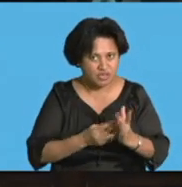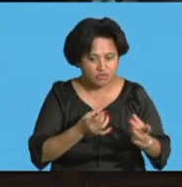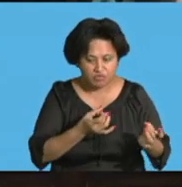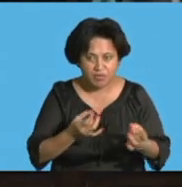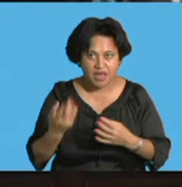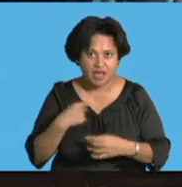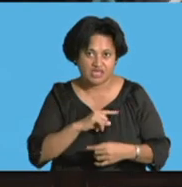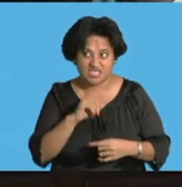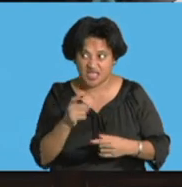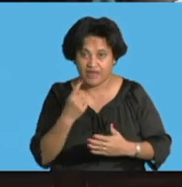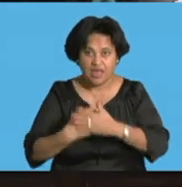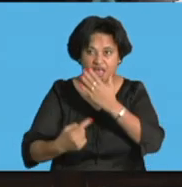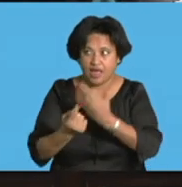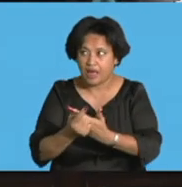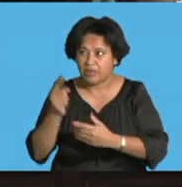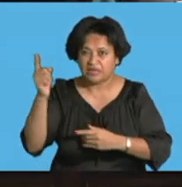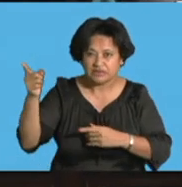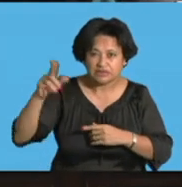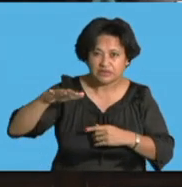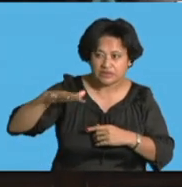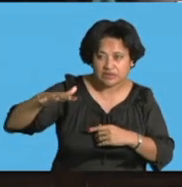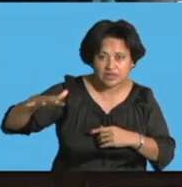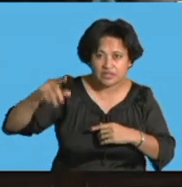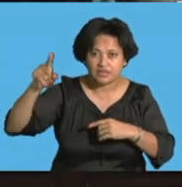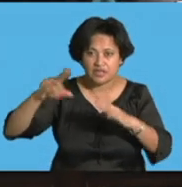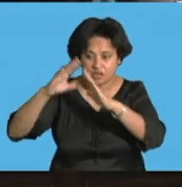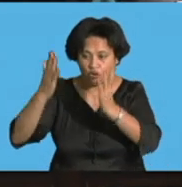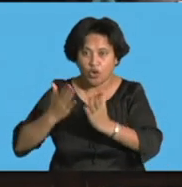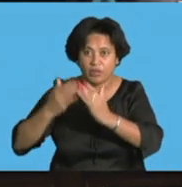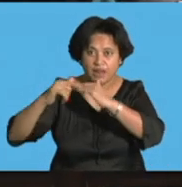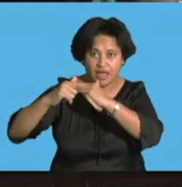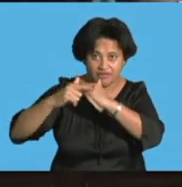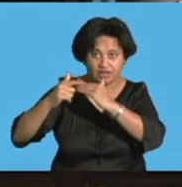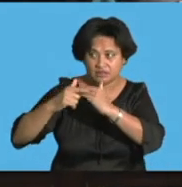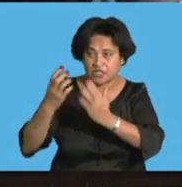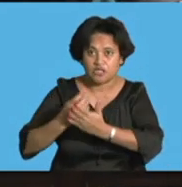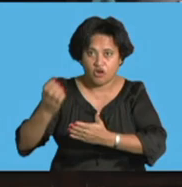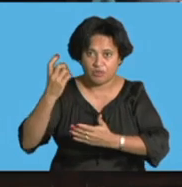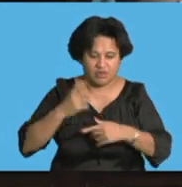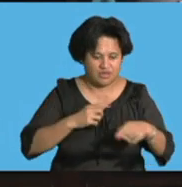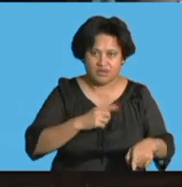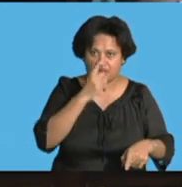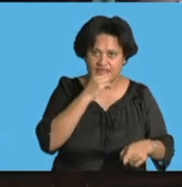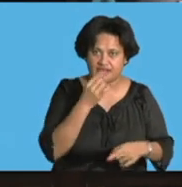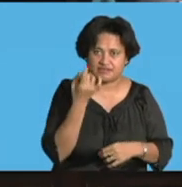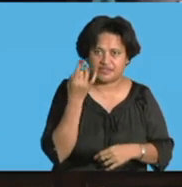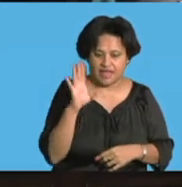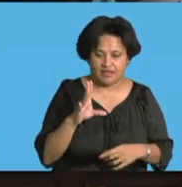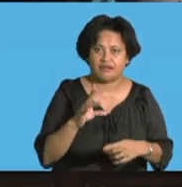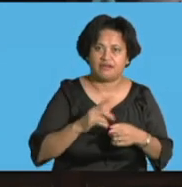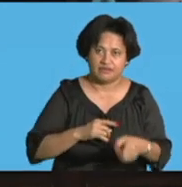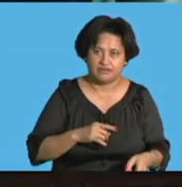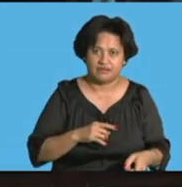an uncertain future, but also seizes on the opportunities that come from these times of global